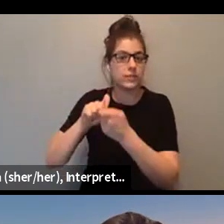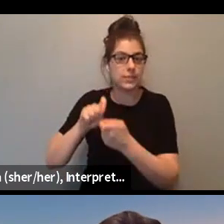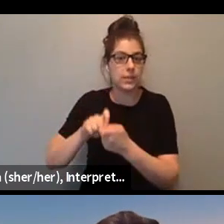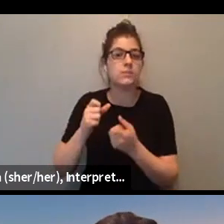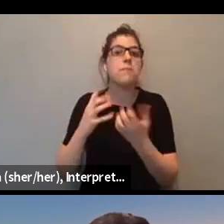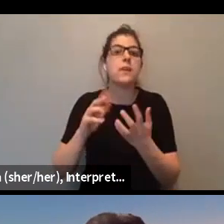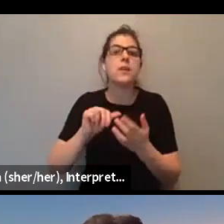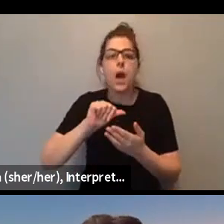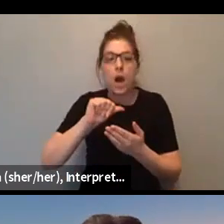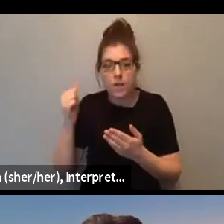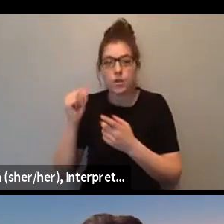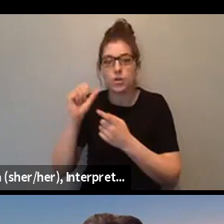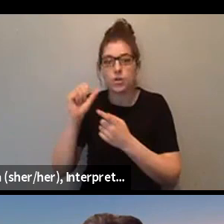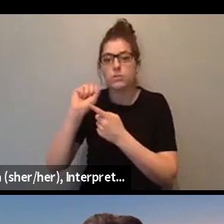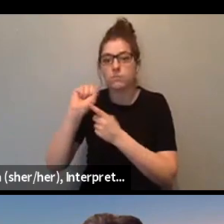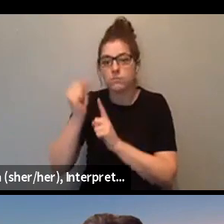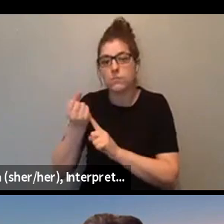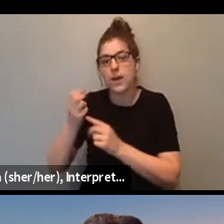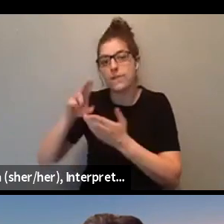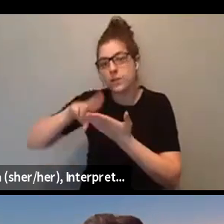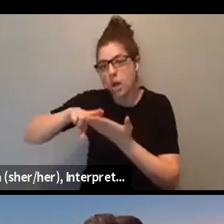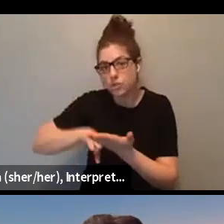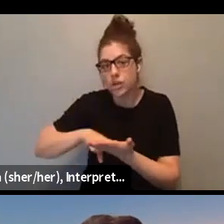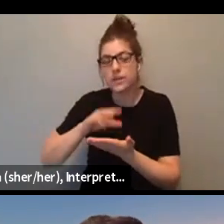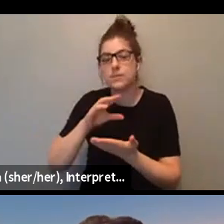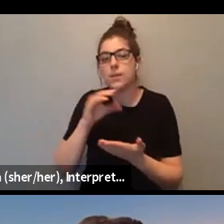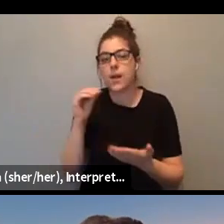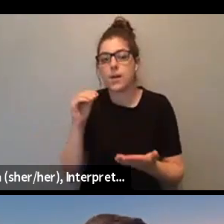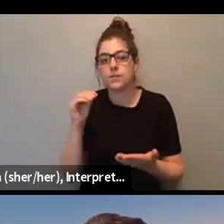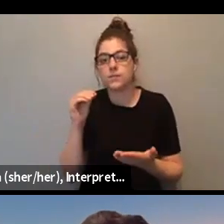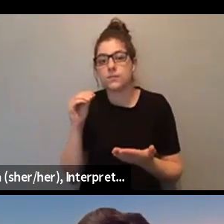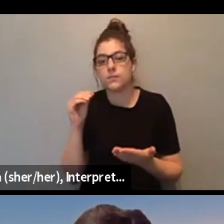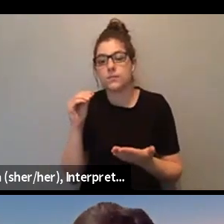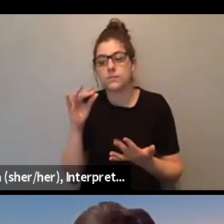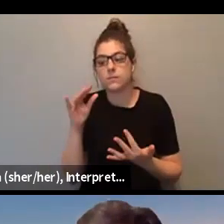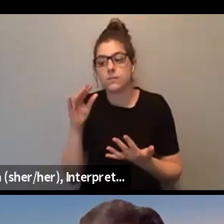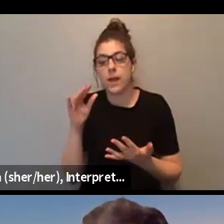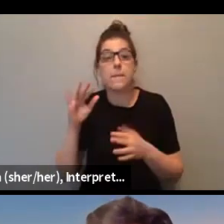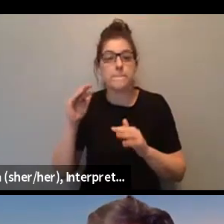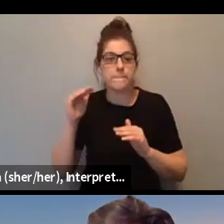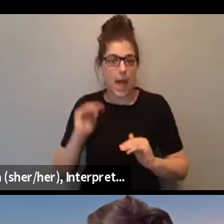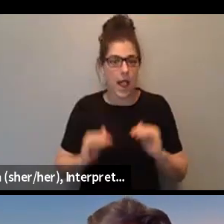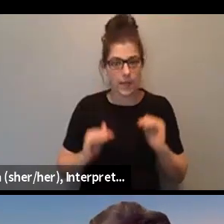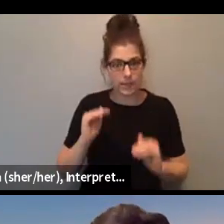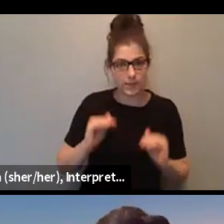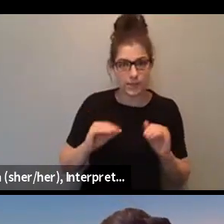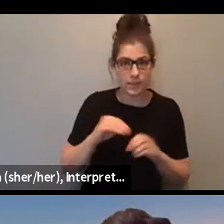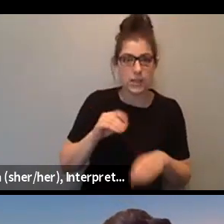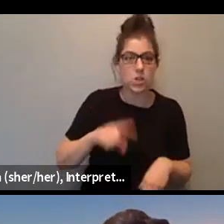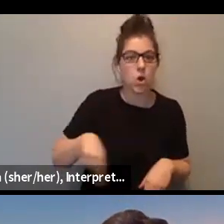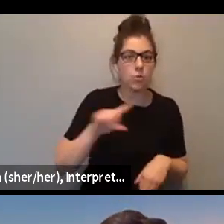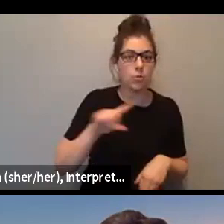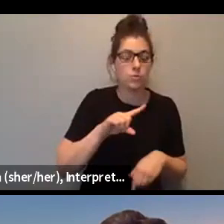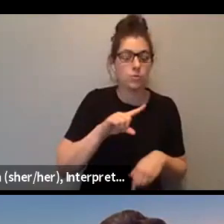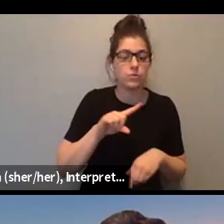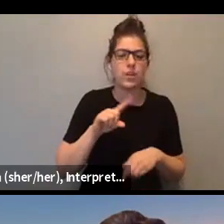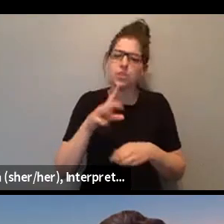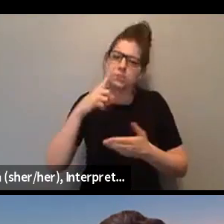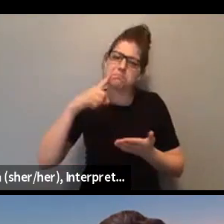of contracts and and the imbalance in those. And she covers things like